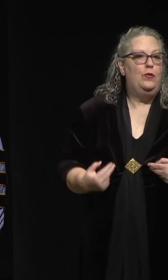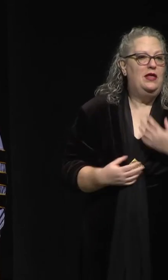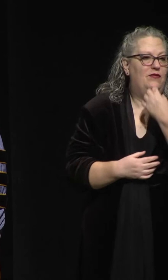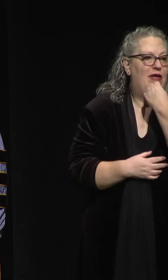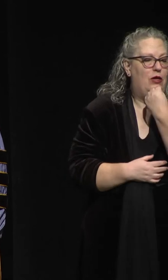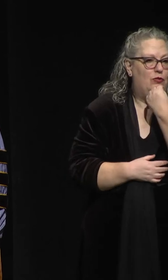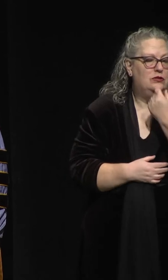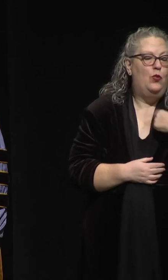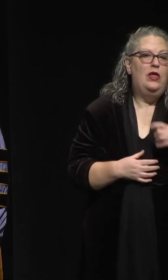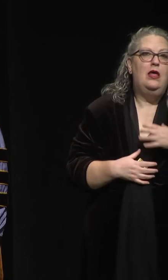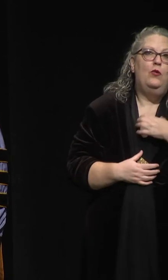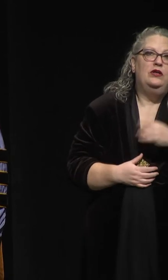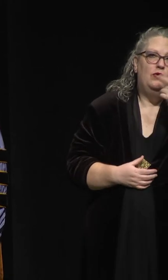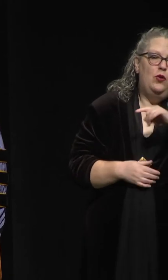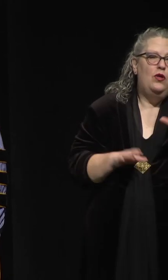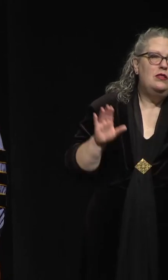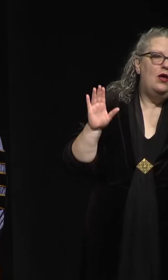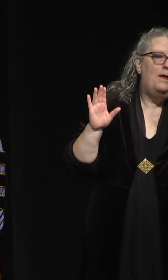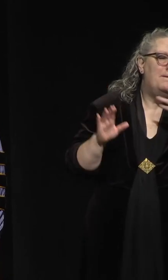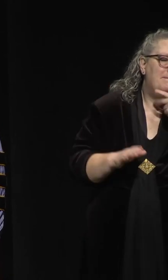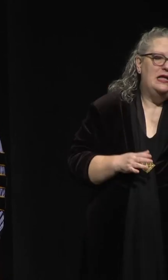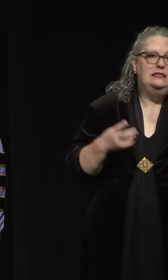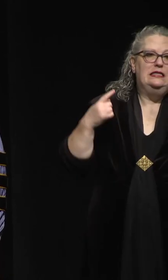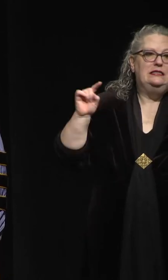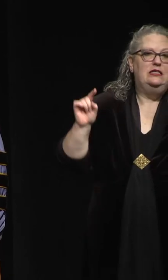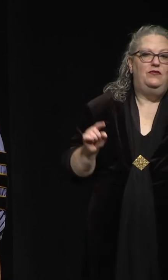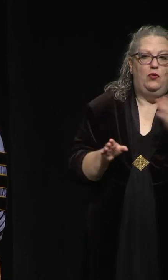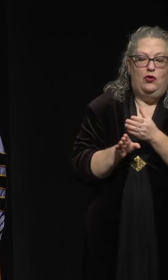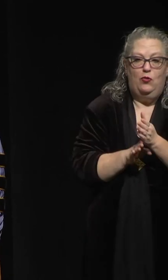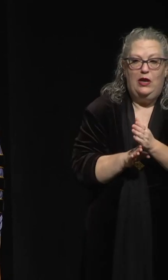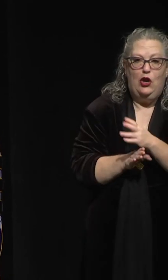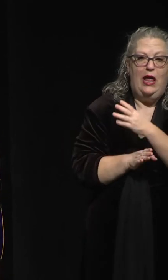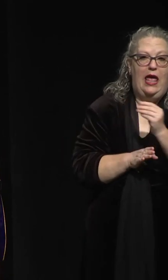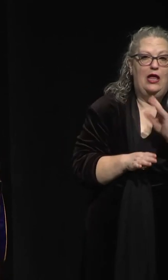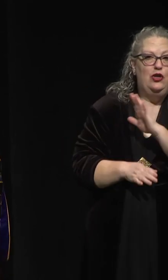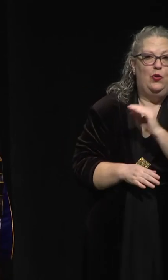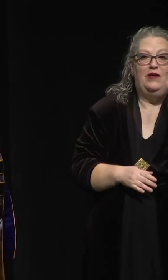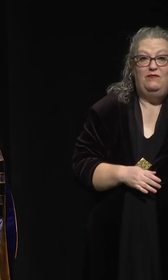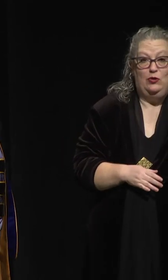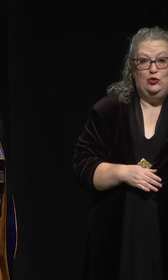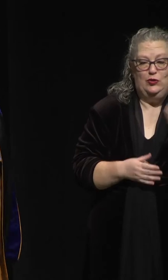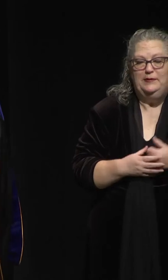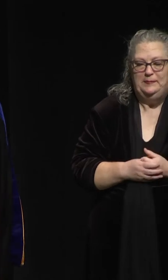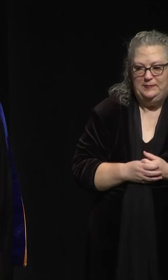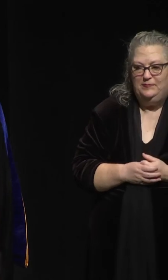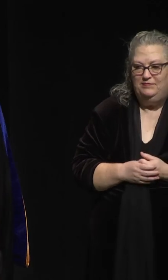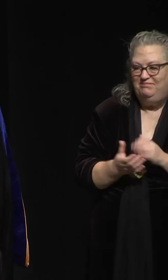We wish you the greatest of success in your career and your future.